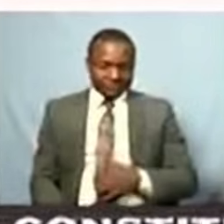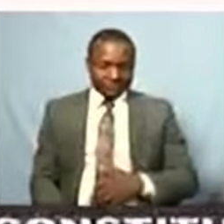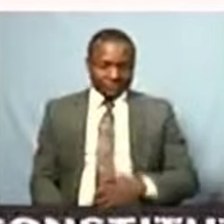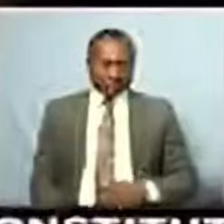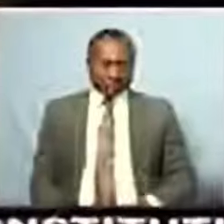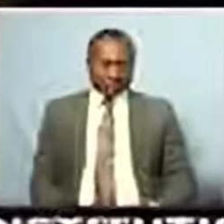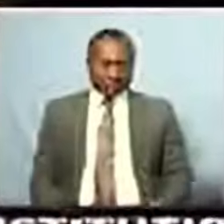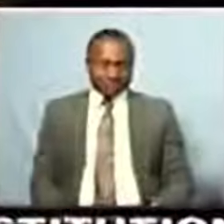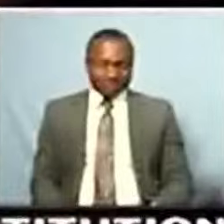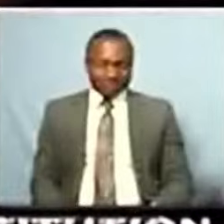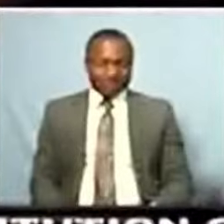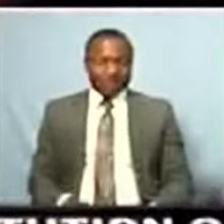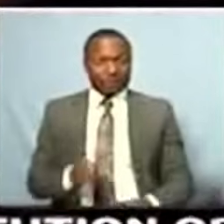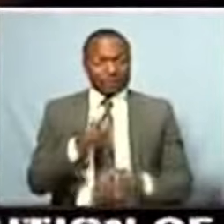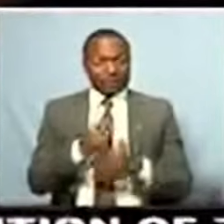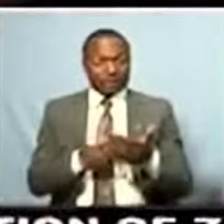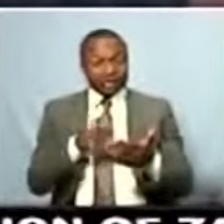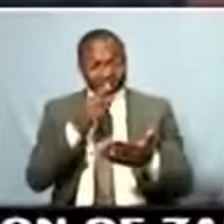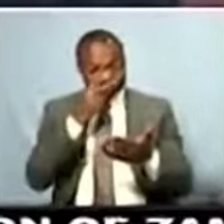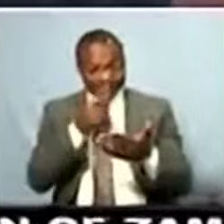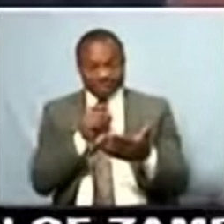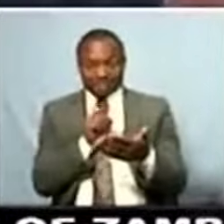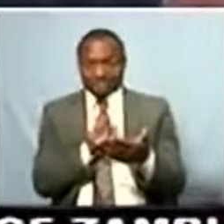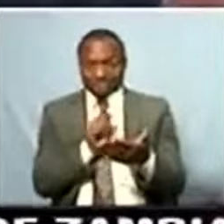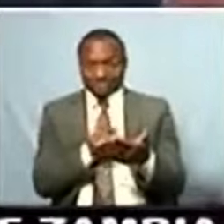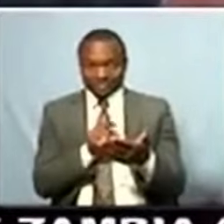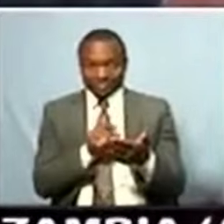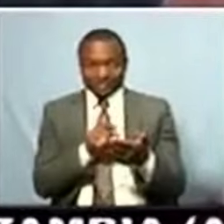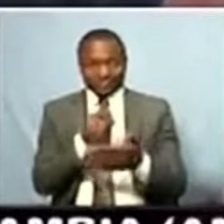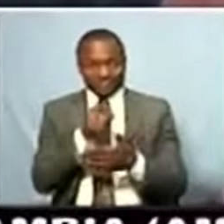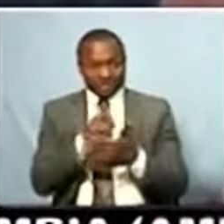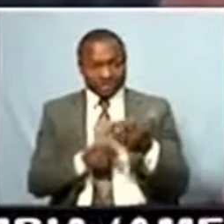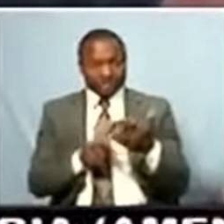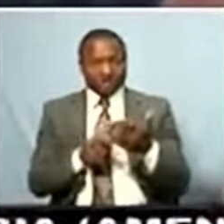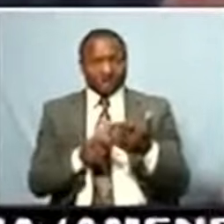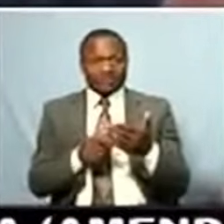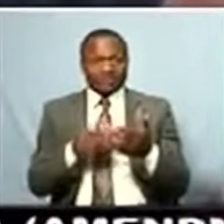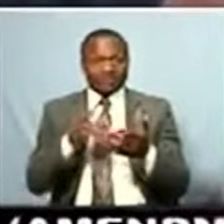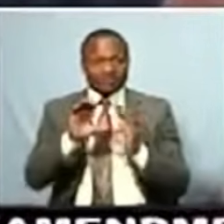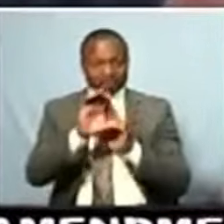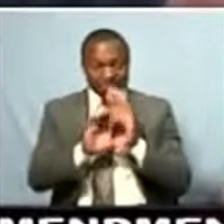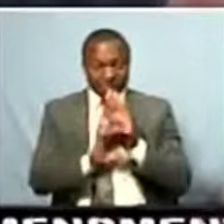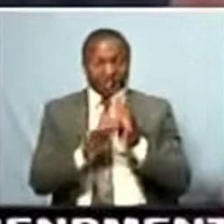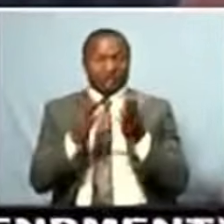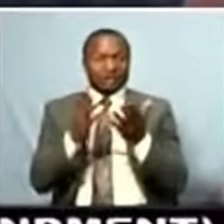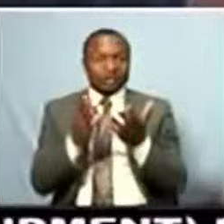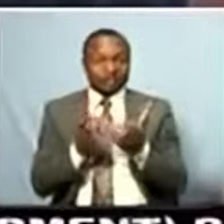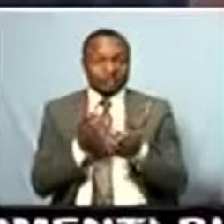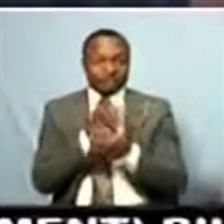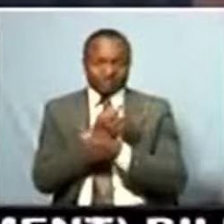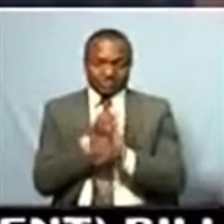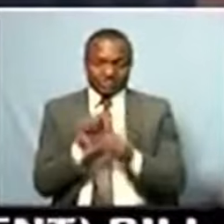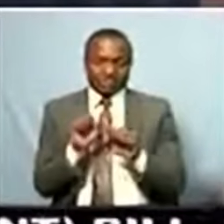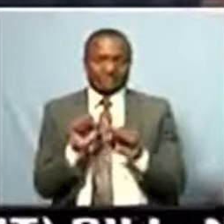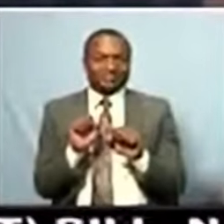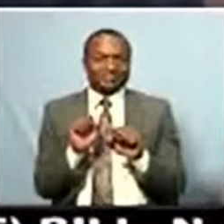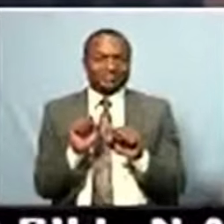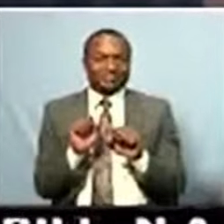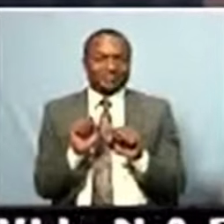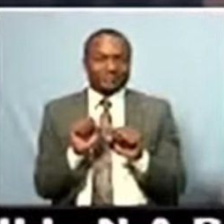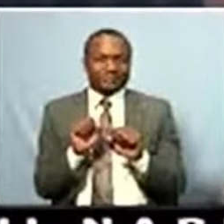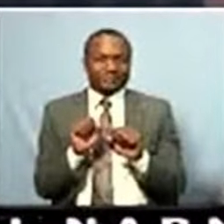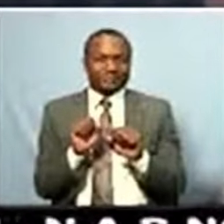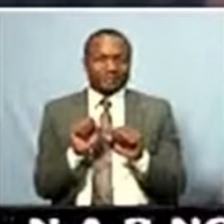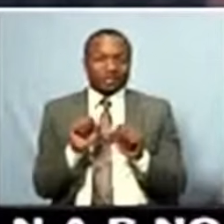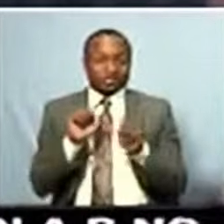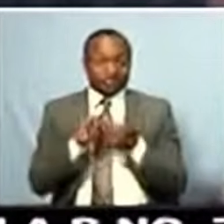Because what I see here is what the current constitution is trying to address. It's actually